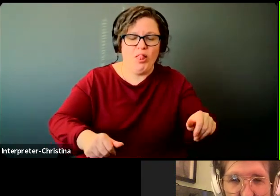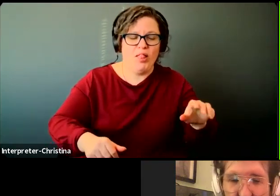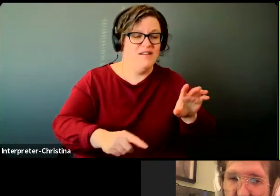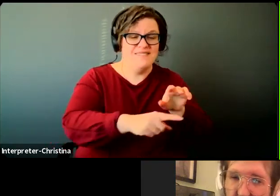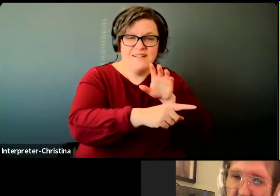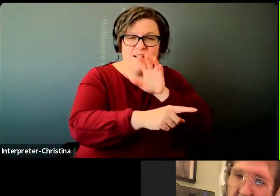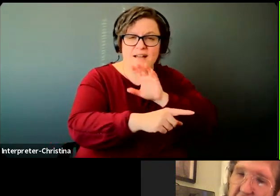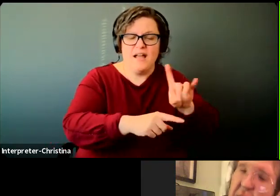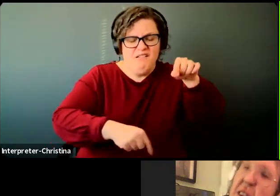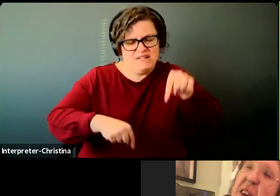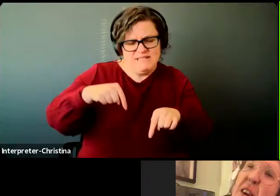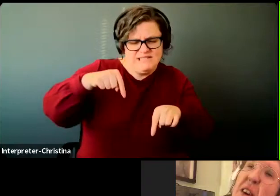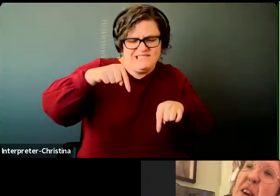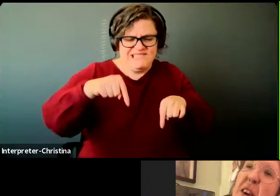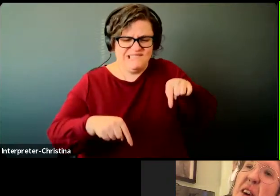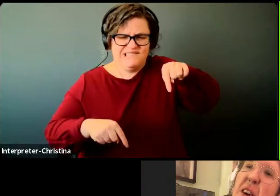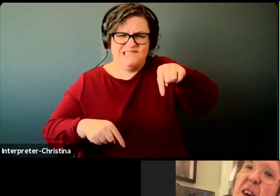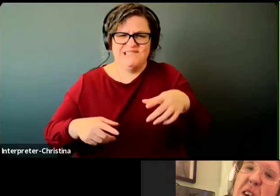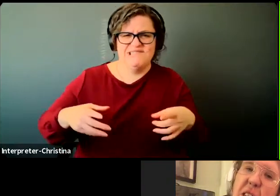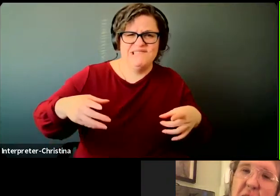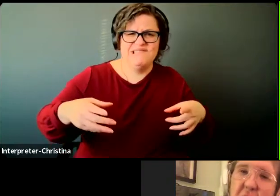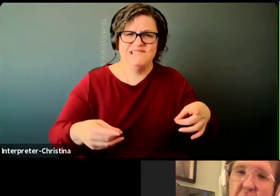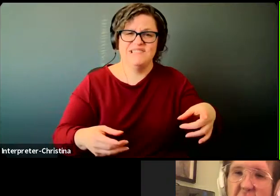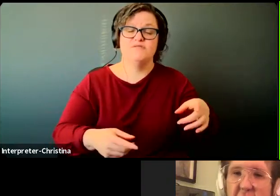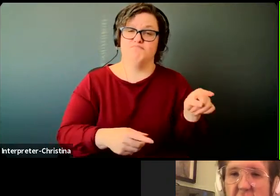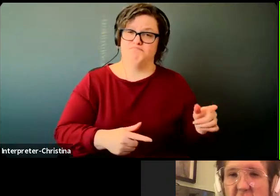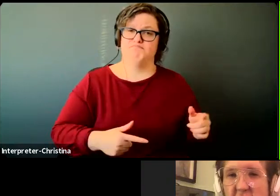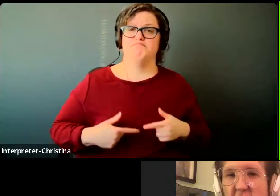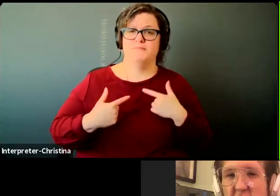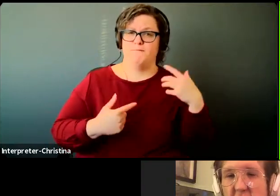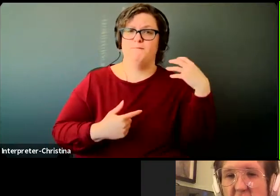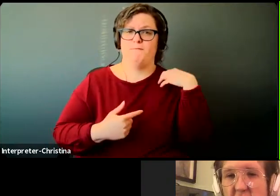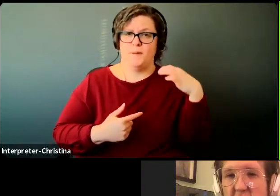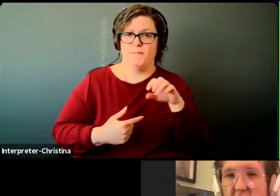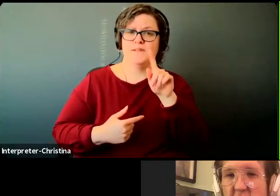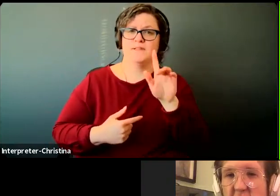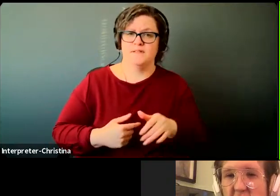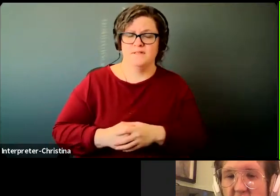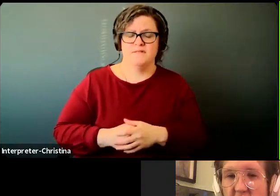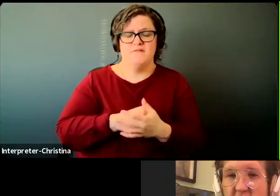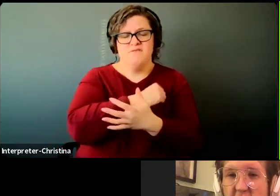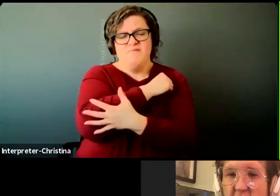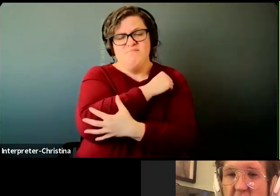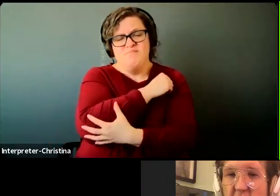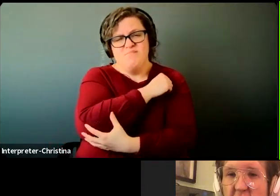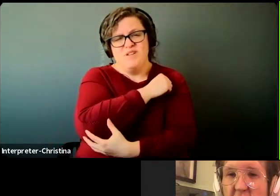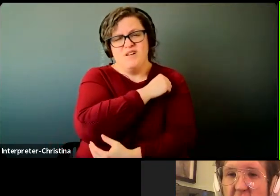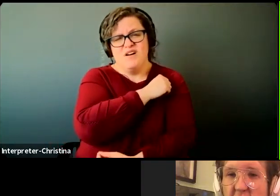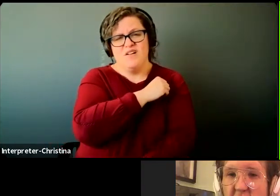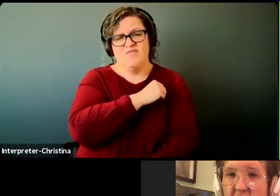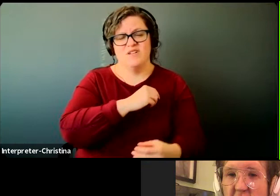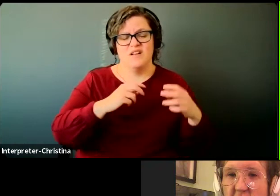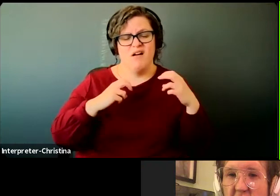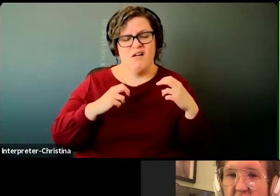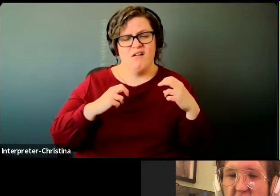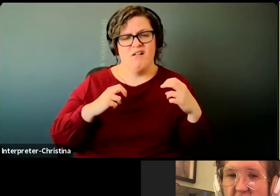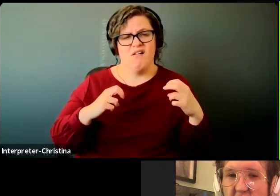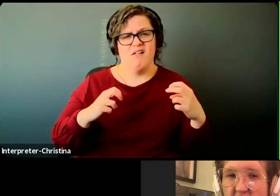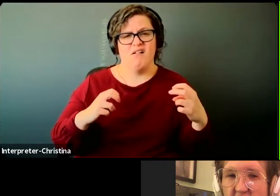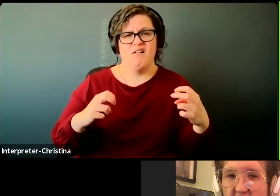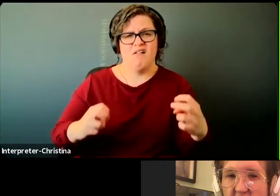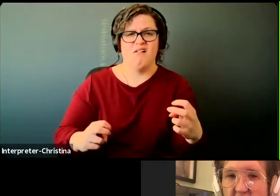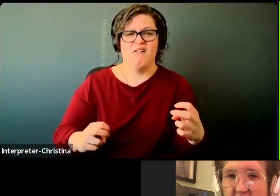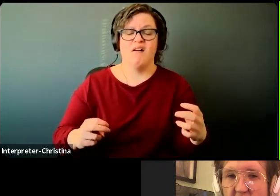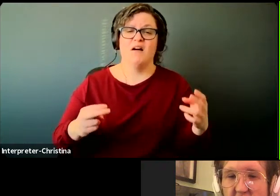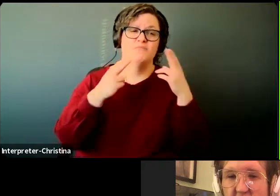capital, poverty was a sticky business. Particles of blackness stained the virtuous